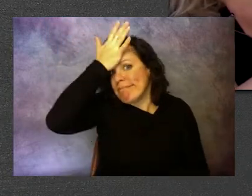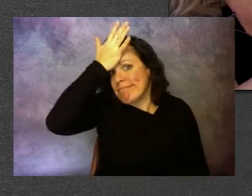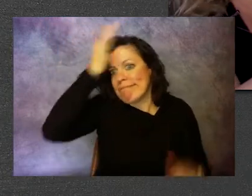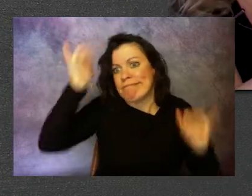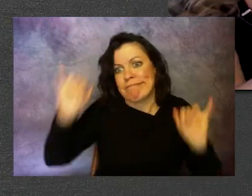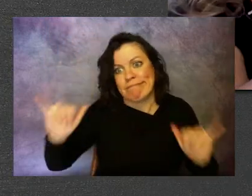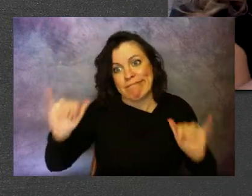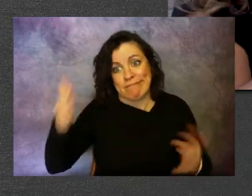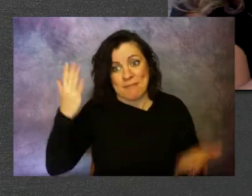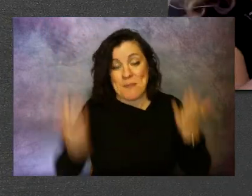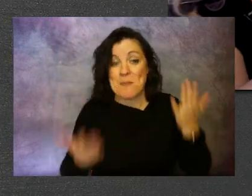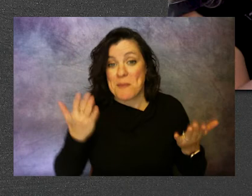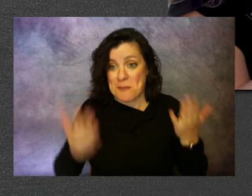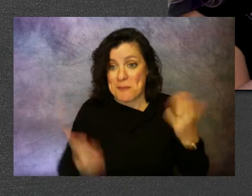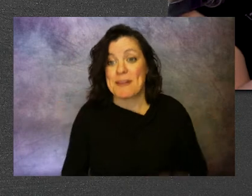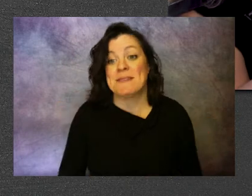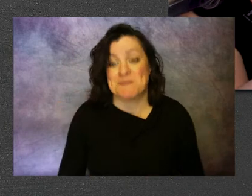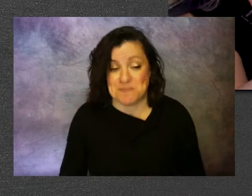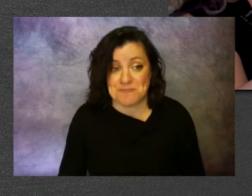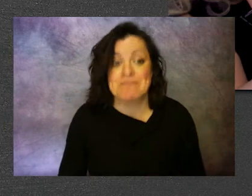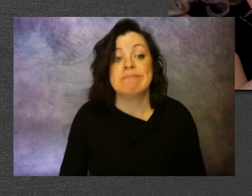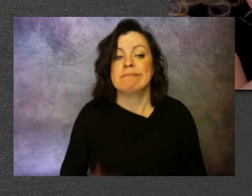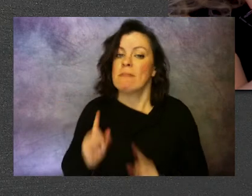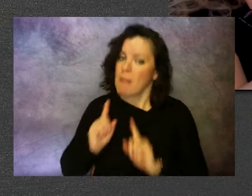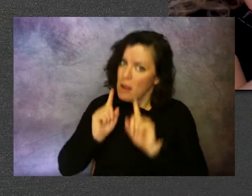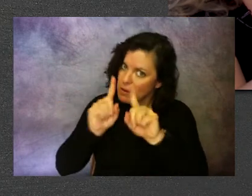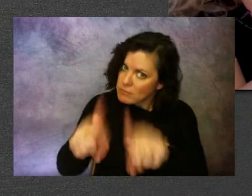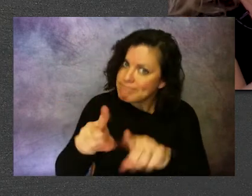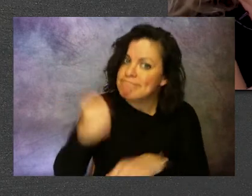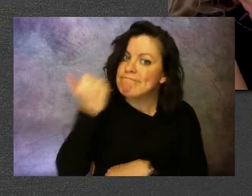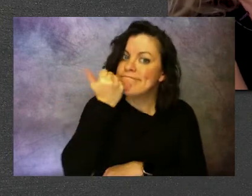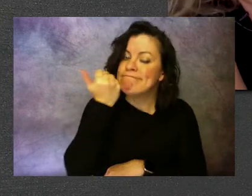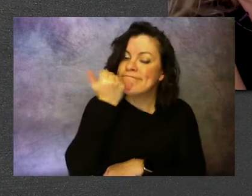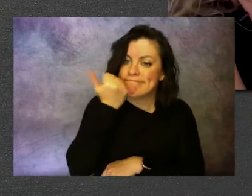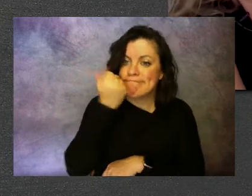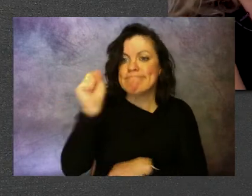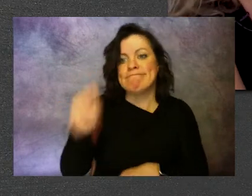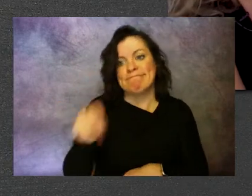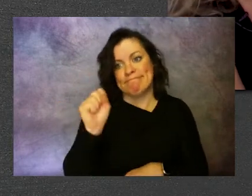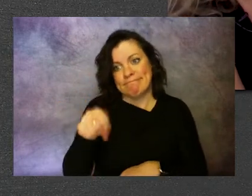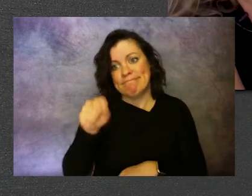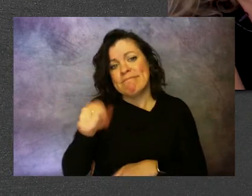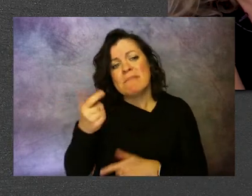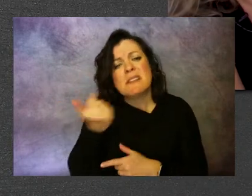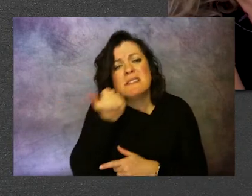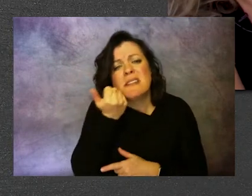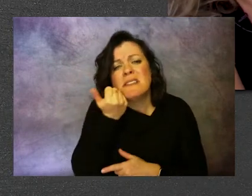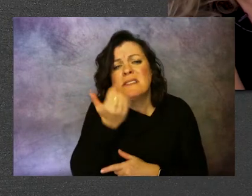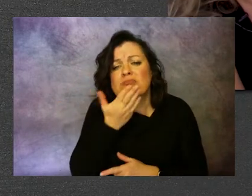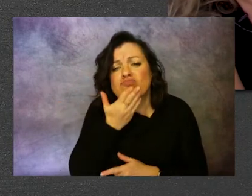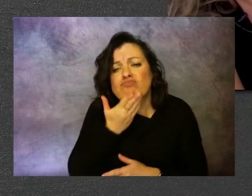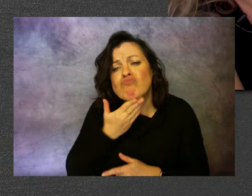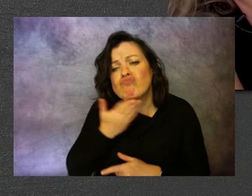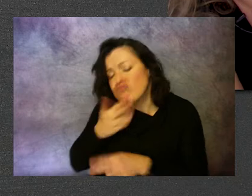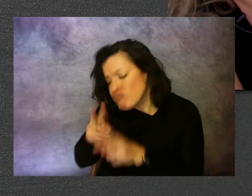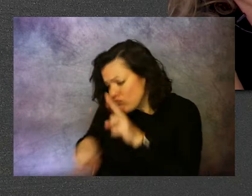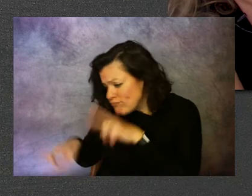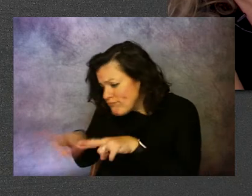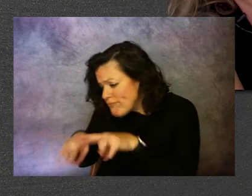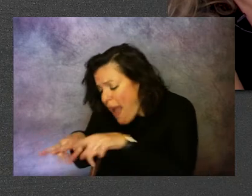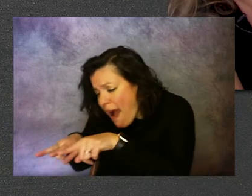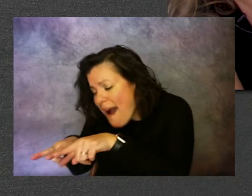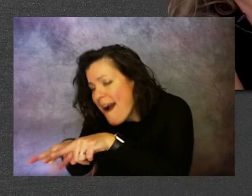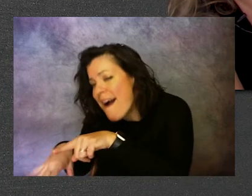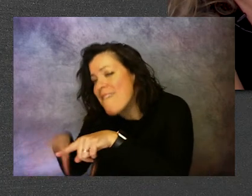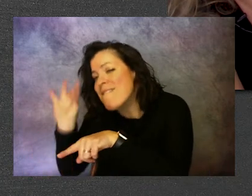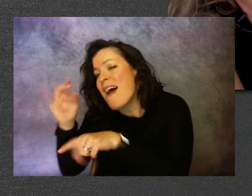Dr. Tusker, the dentist, was very gentle. I see what the problem is, she said.